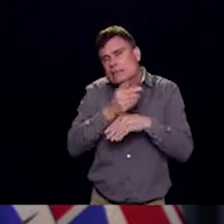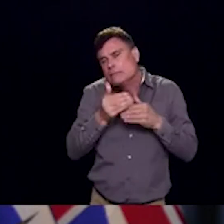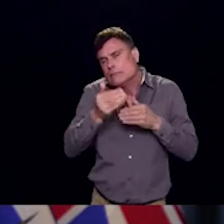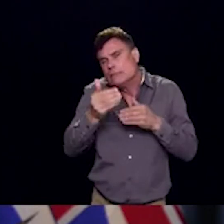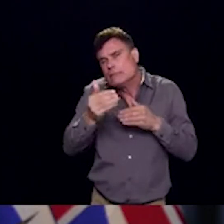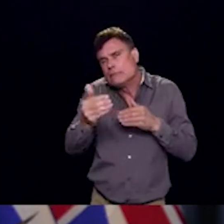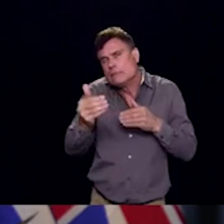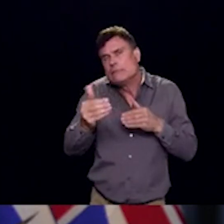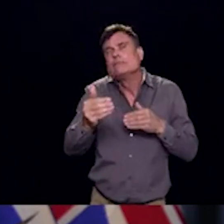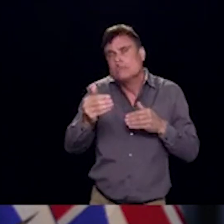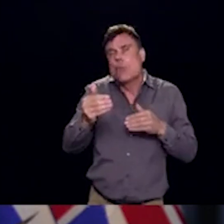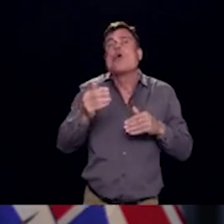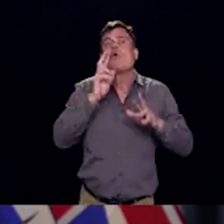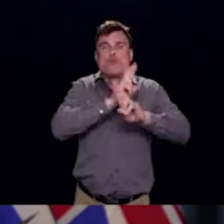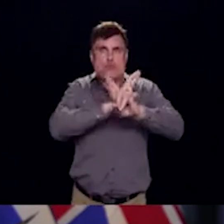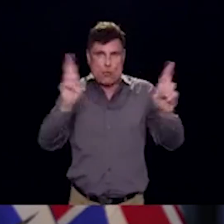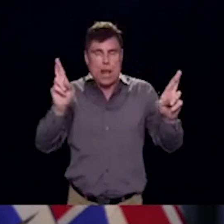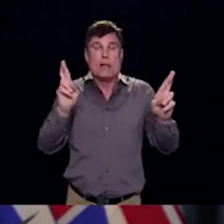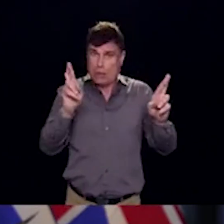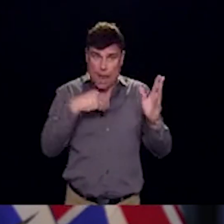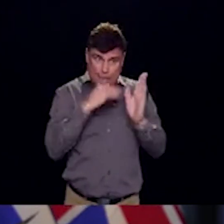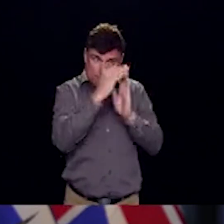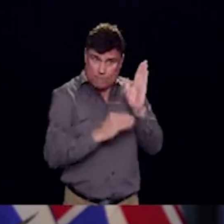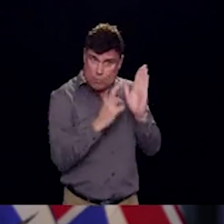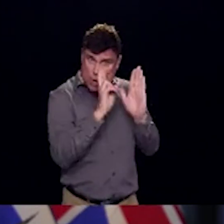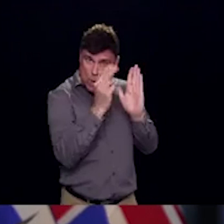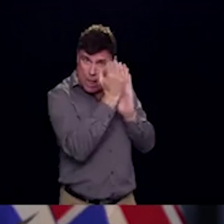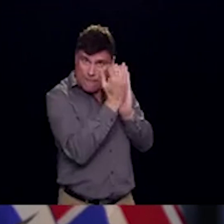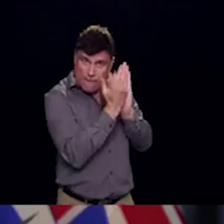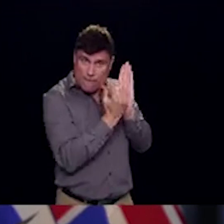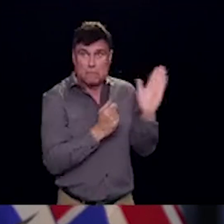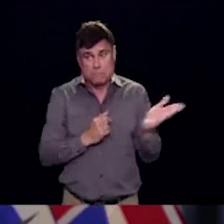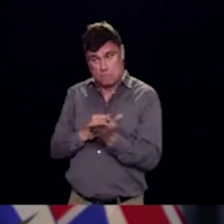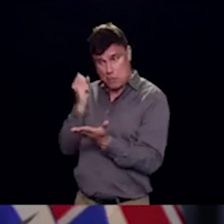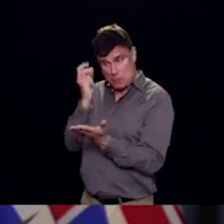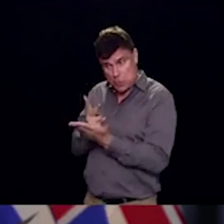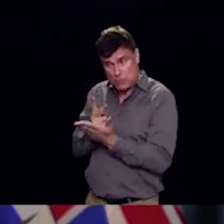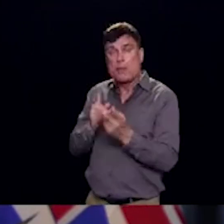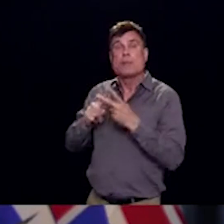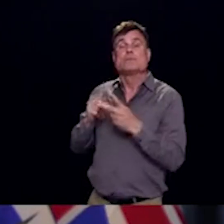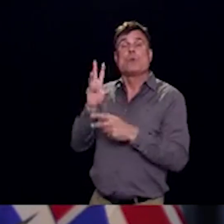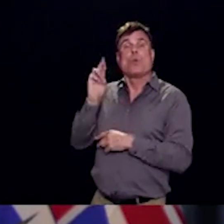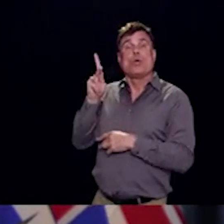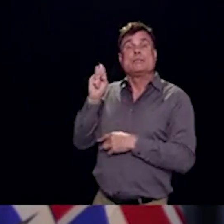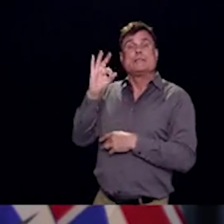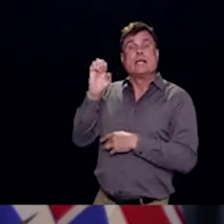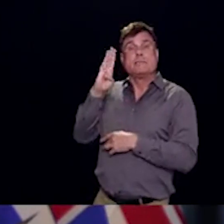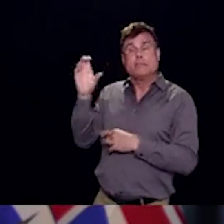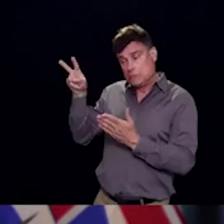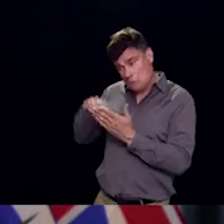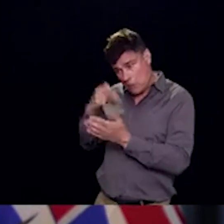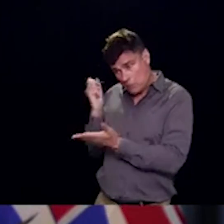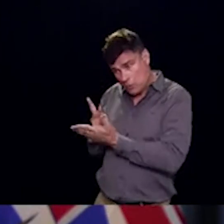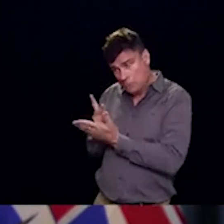safety measures are in place. And I ask everyone to continue to do what we've been doing, to take things slowly